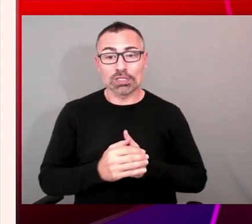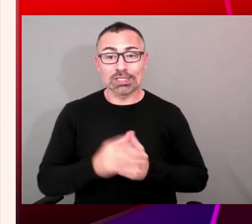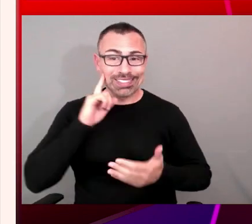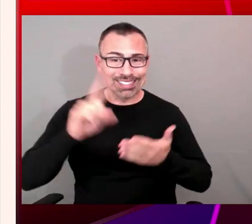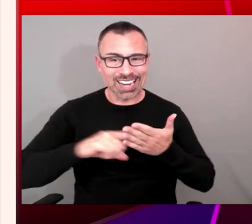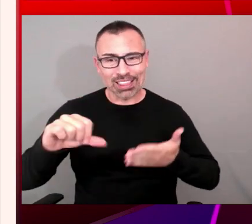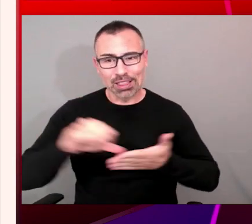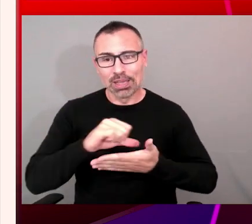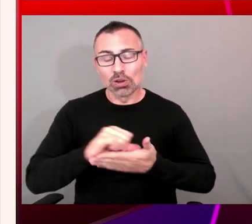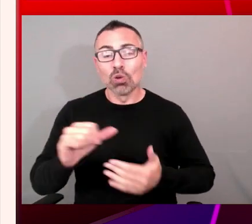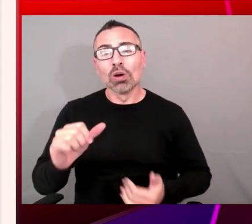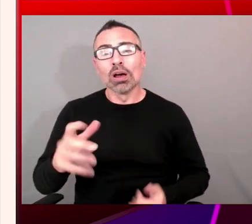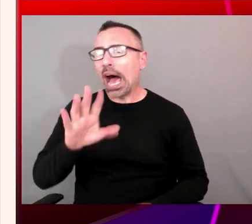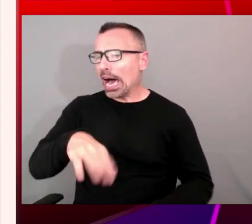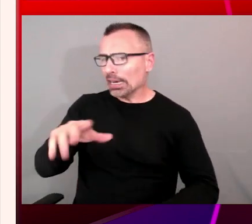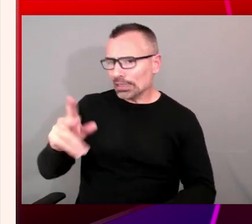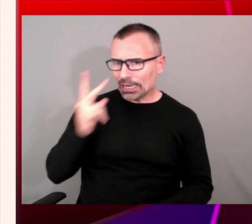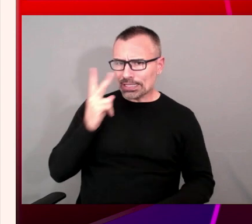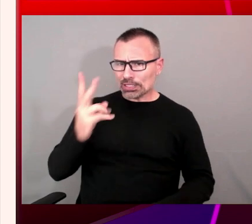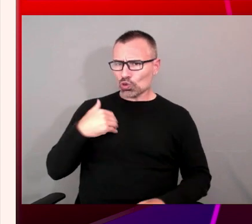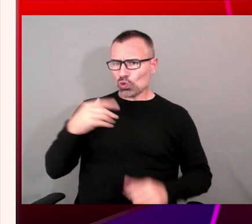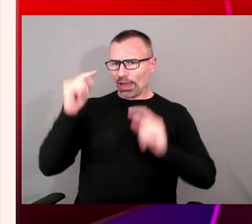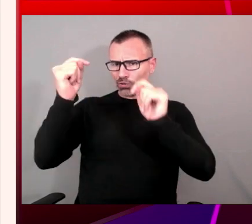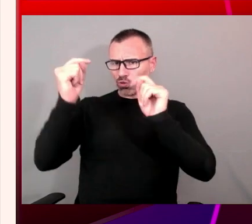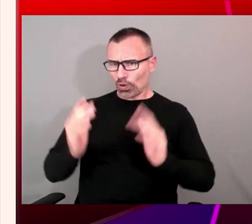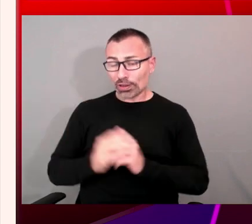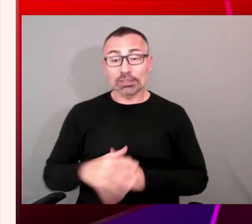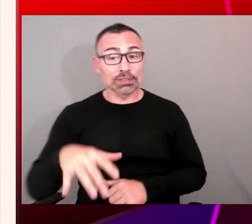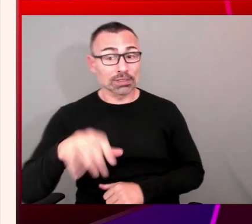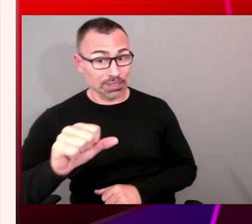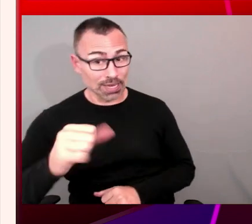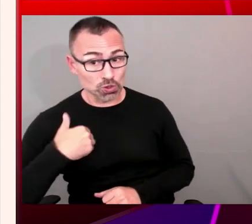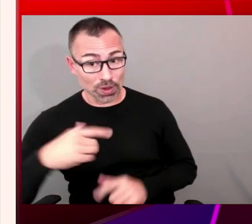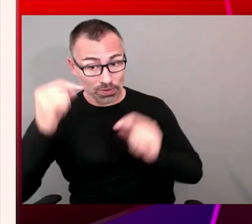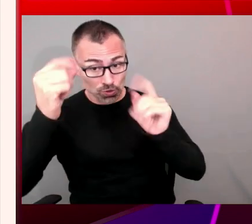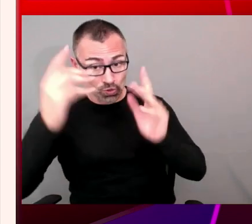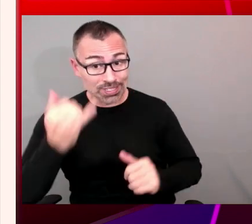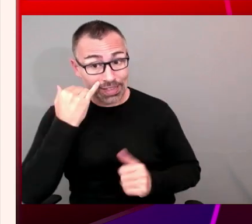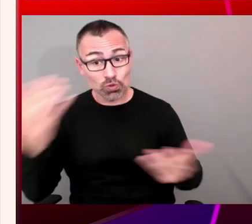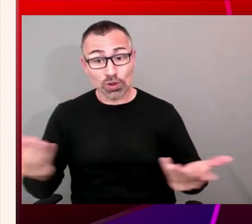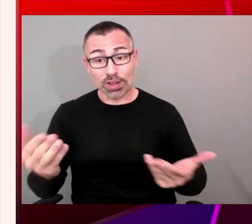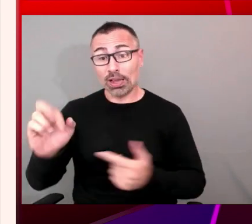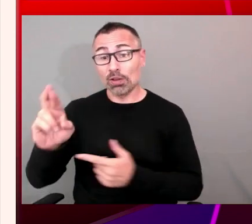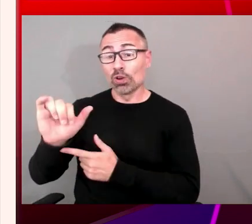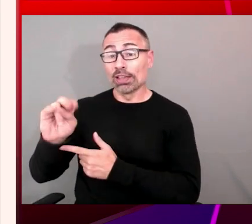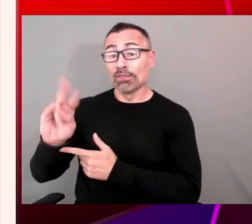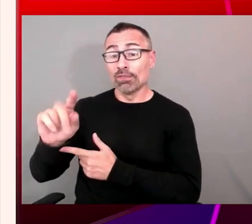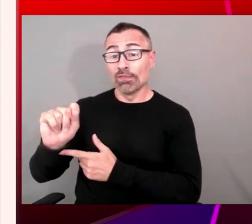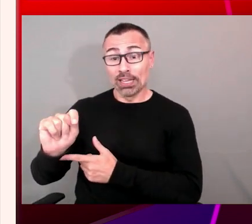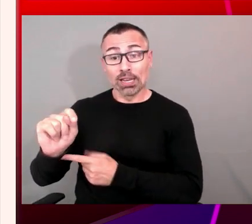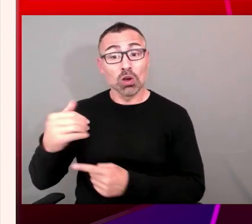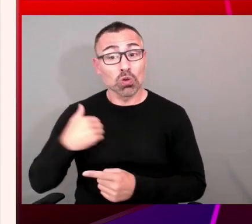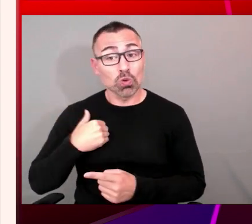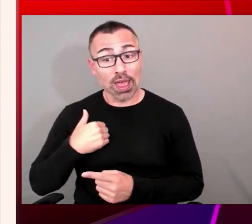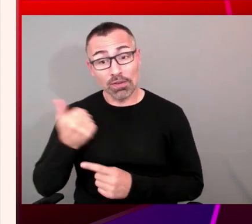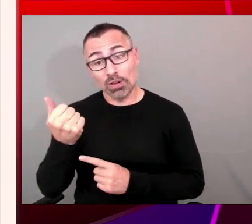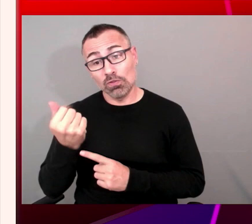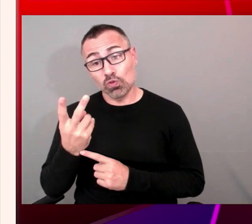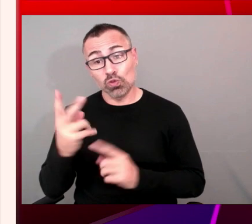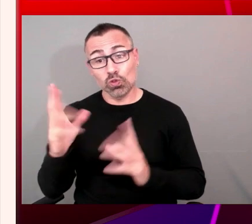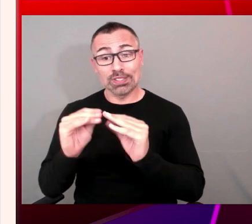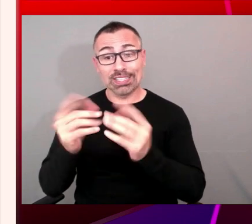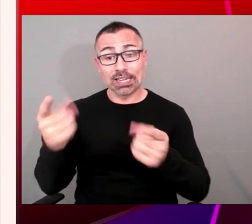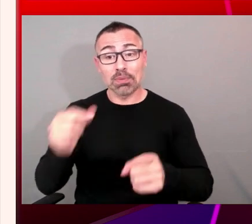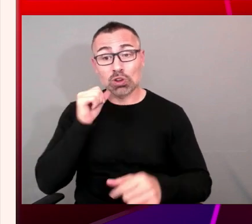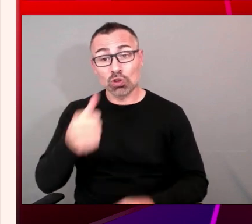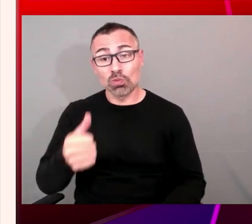you got tutorials on here. Yeah, so right? we have tutorials. If you're at reInvent by any chance, we have a couple sessions tomorrow, LFS